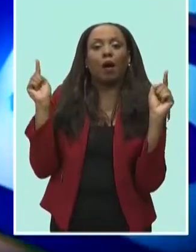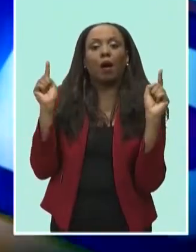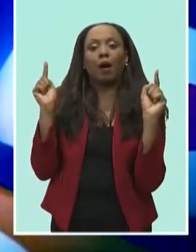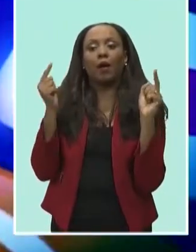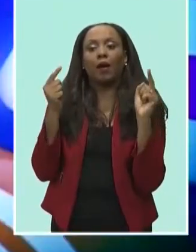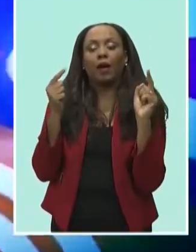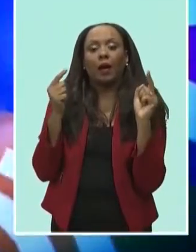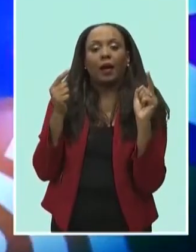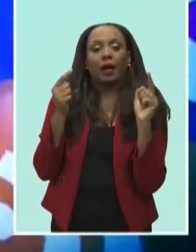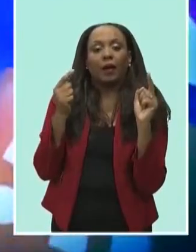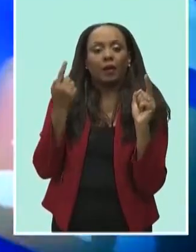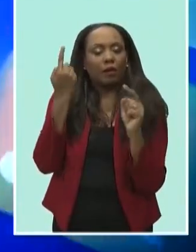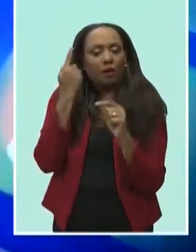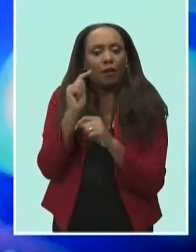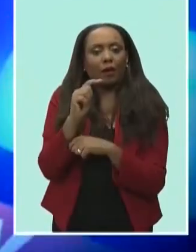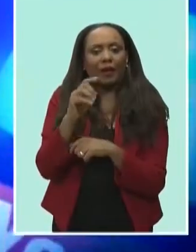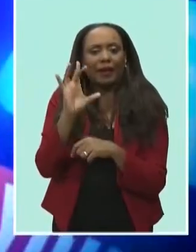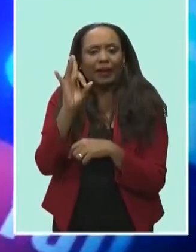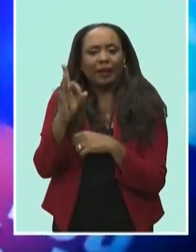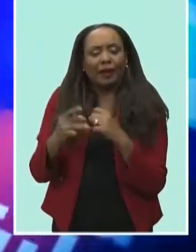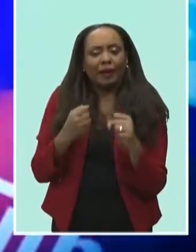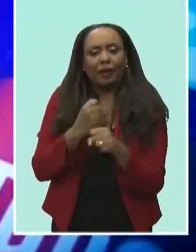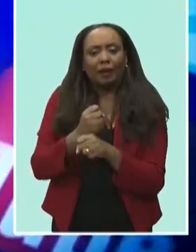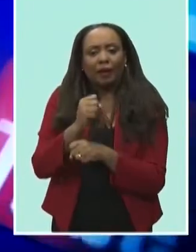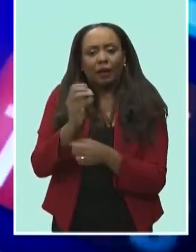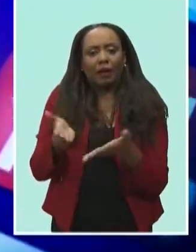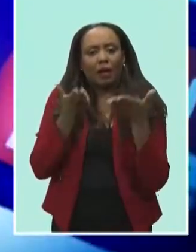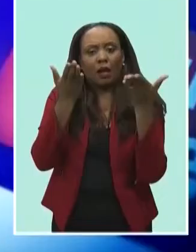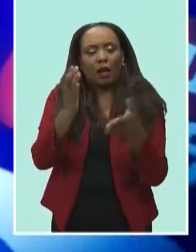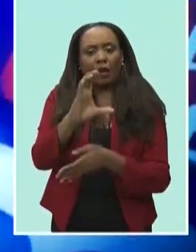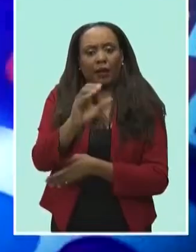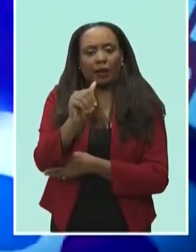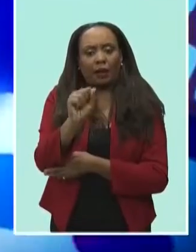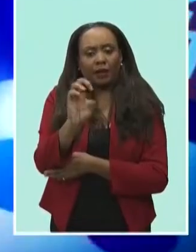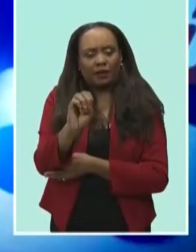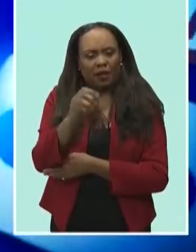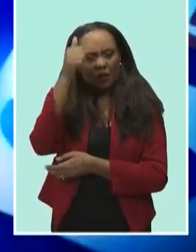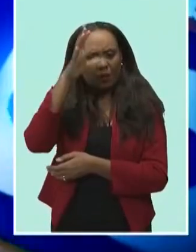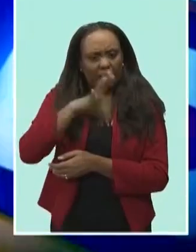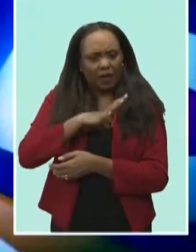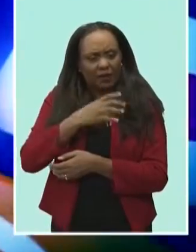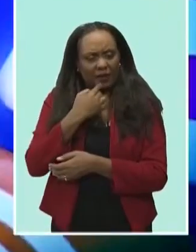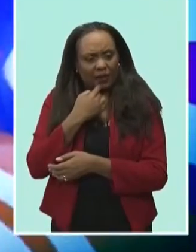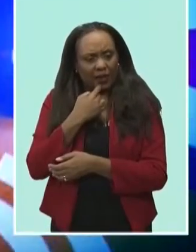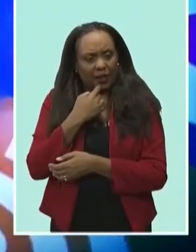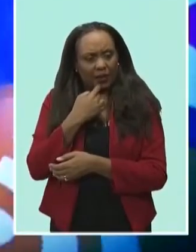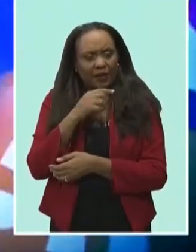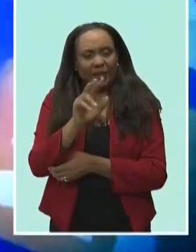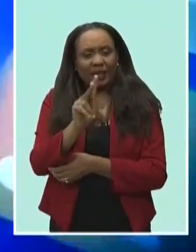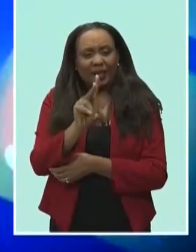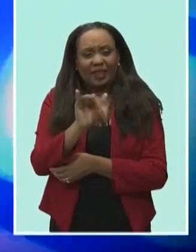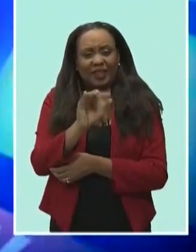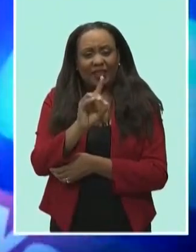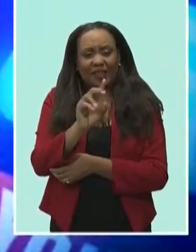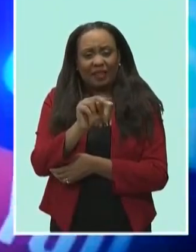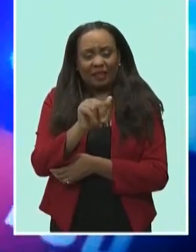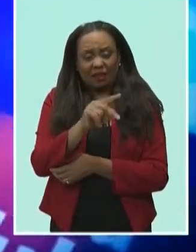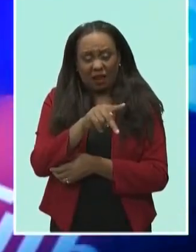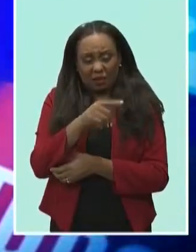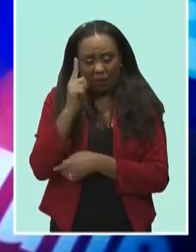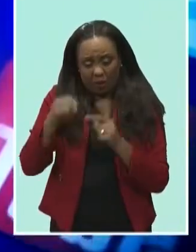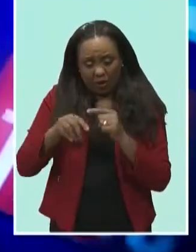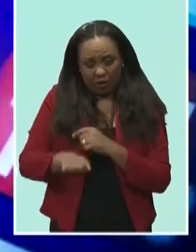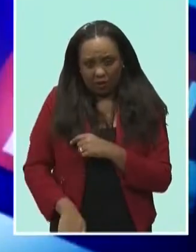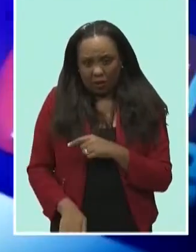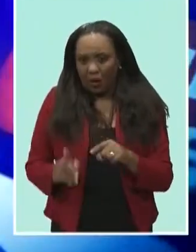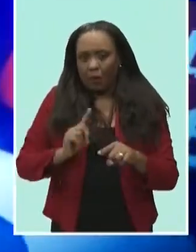8-year-old case. Well, that took a shocking twist yesterday after a man who claimed to have been kidnapped as a child turned out to be an